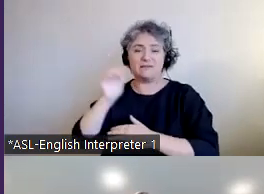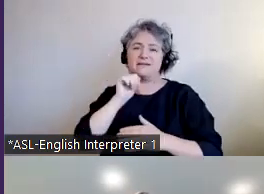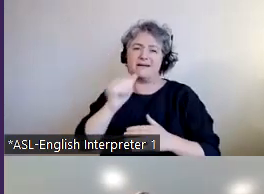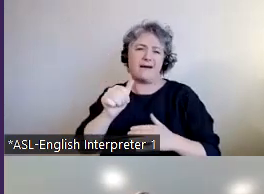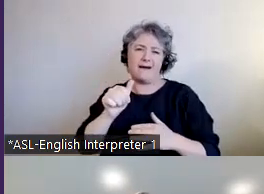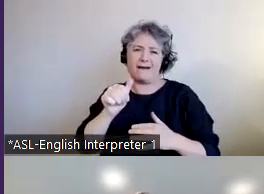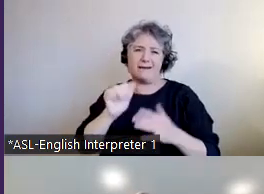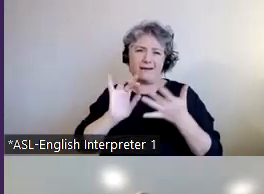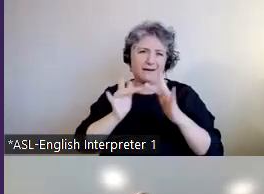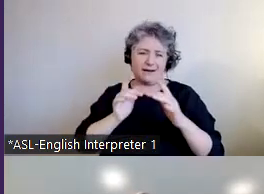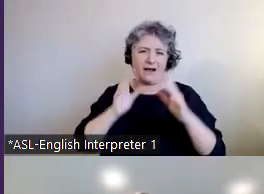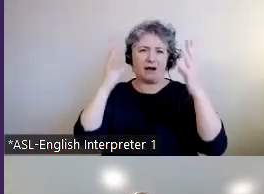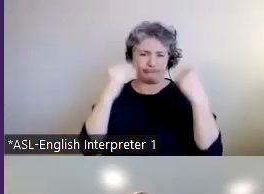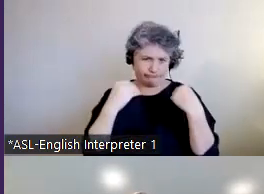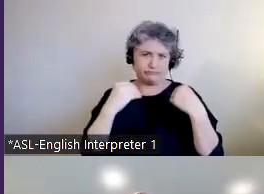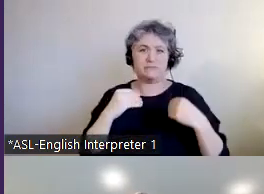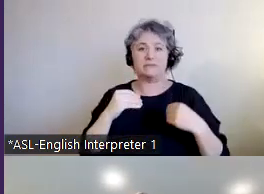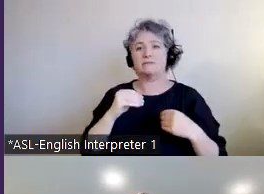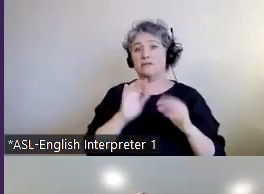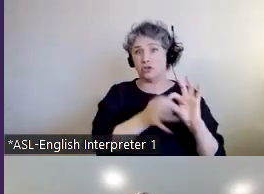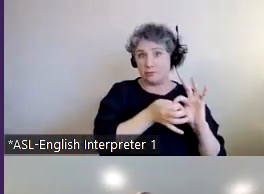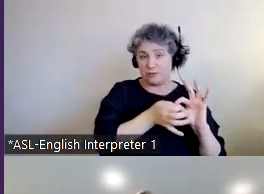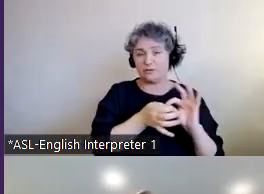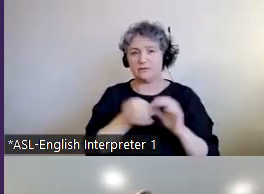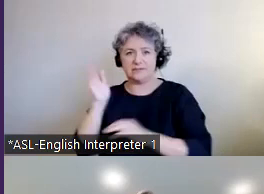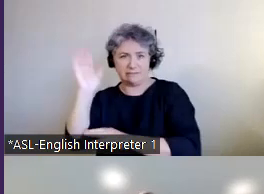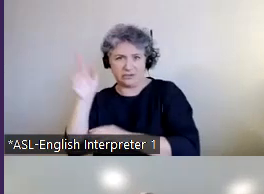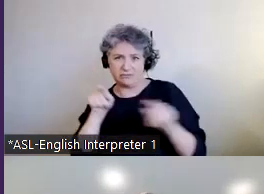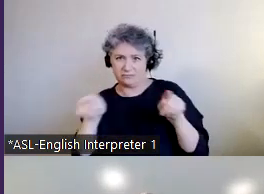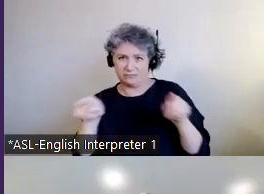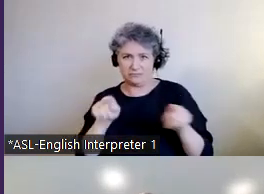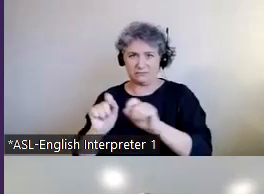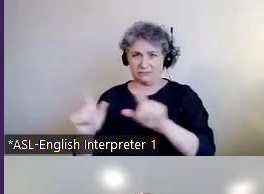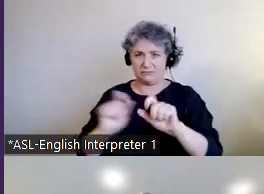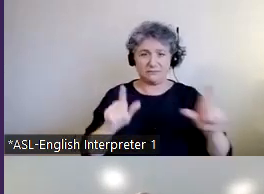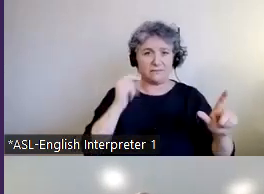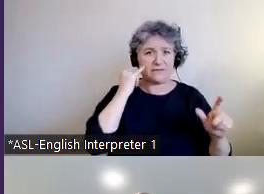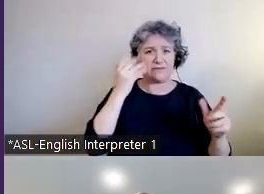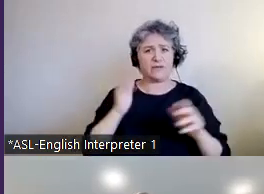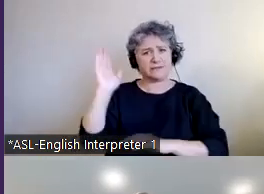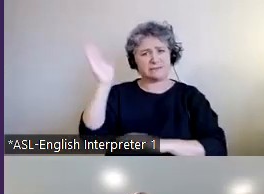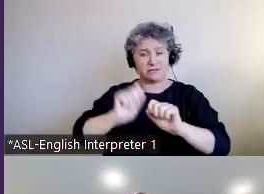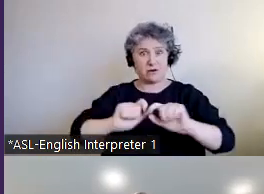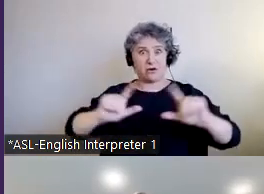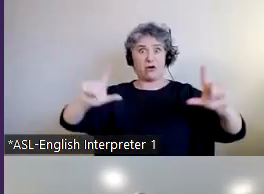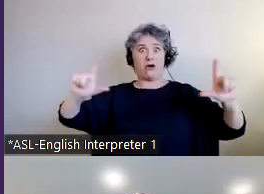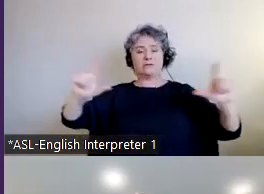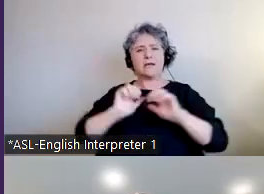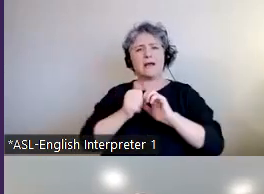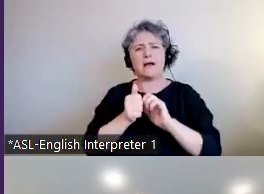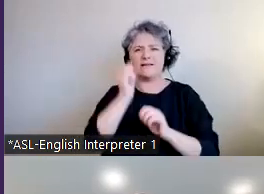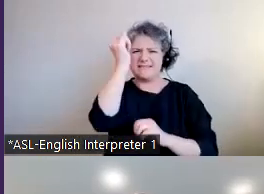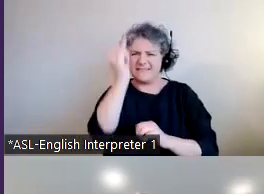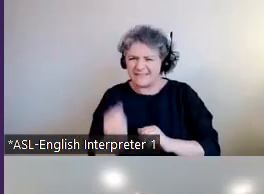ASL interpreters and the speaker visual. If you'd like to make your screen larger for the speakers, you can either pull the line